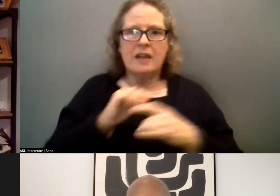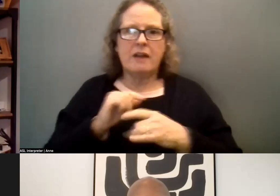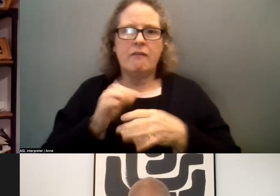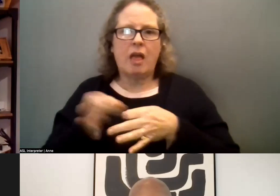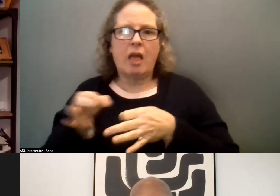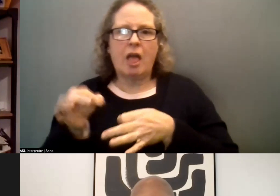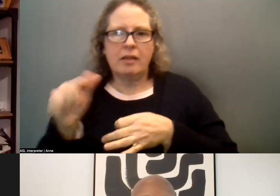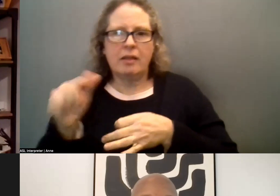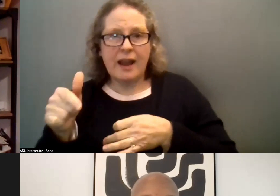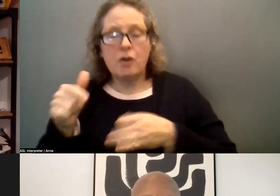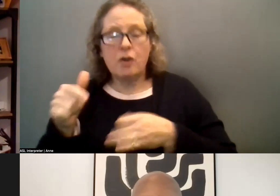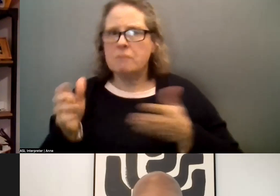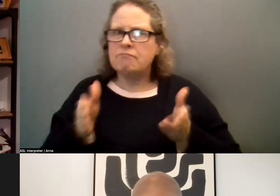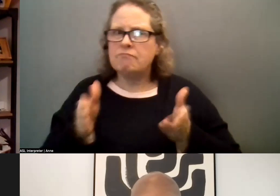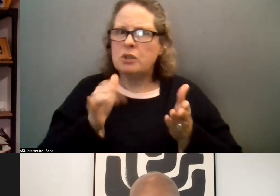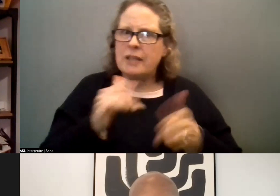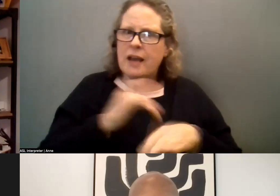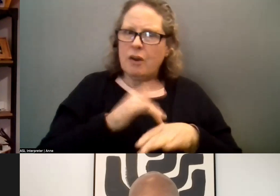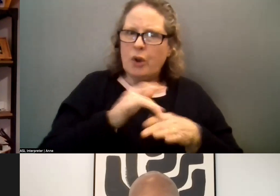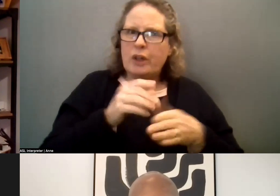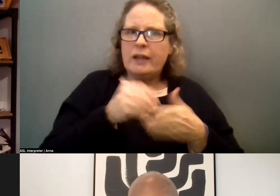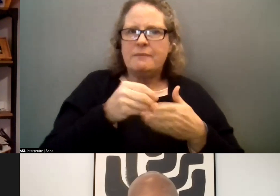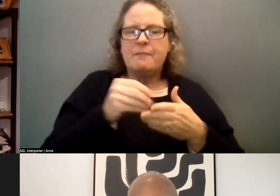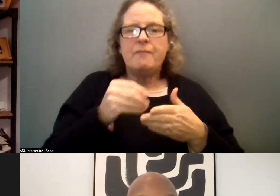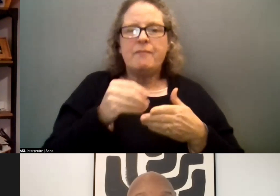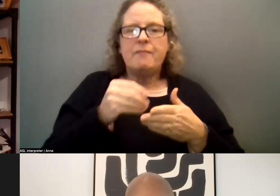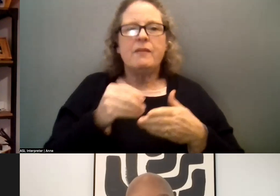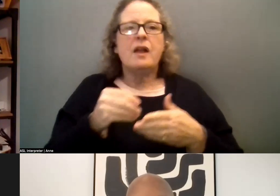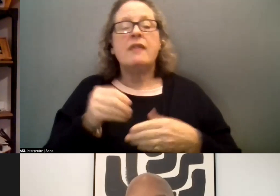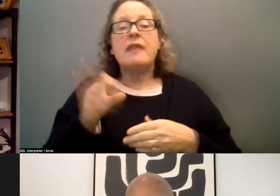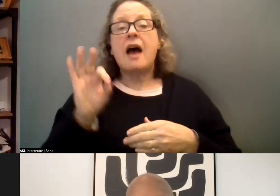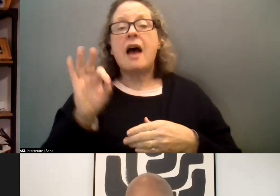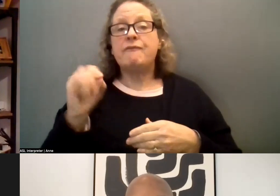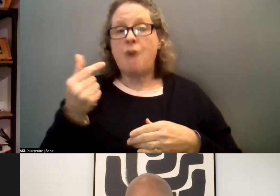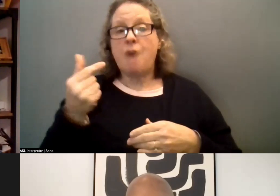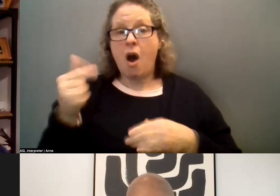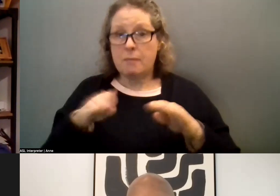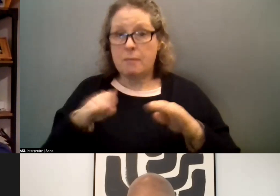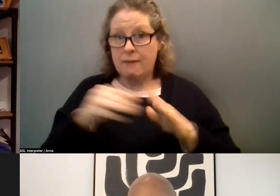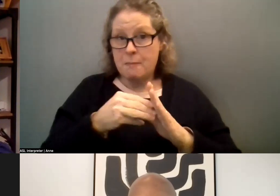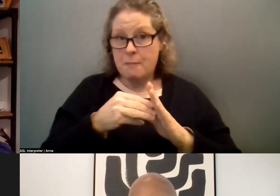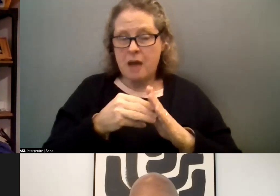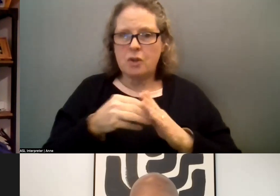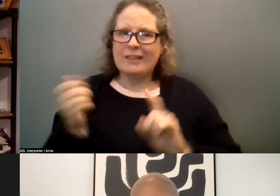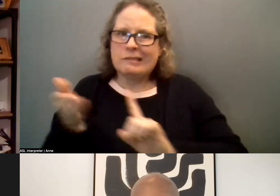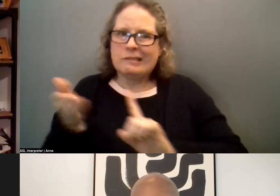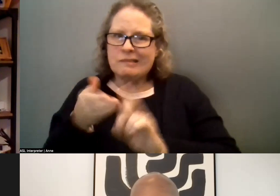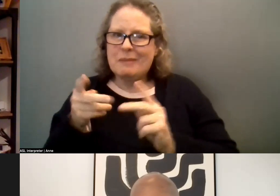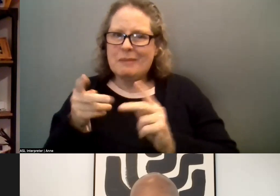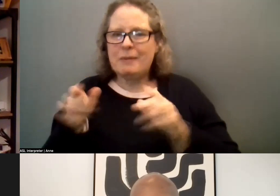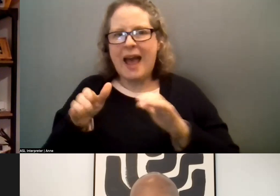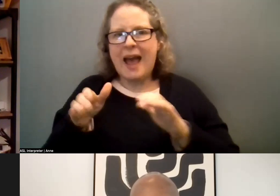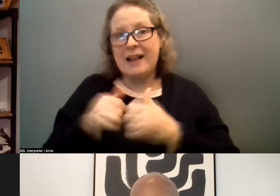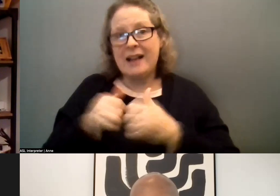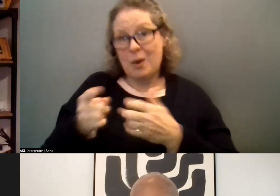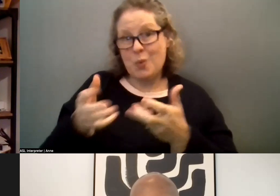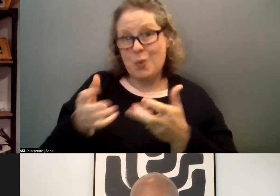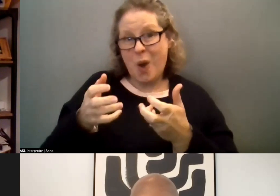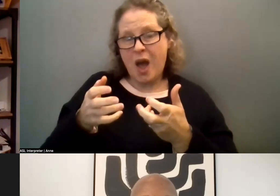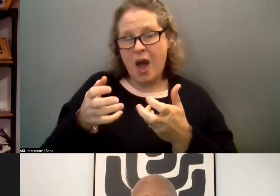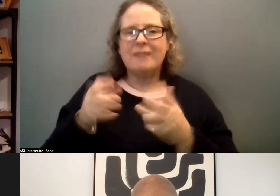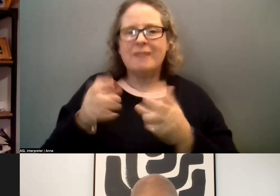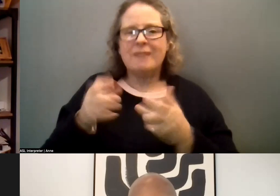that's related to the five behavior model and getting people to the way you want is sort of trying to quote unquote train the